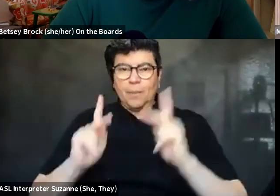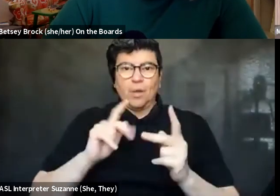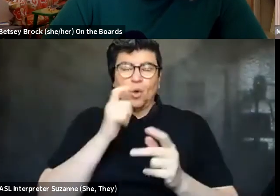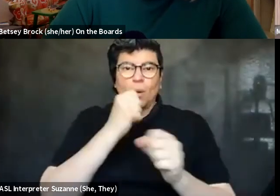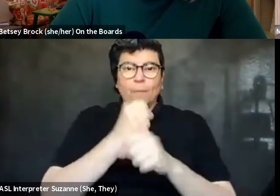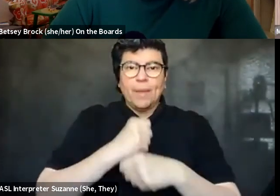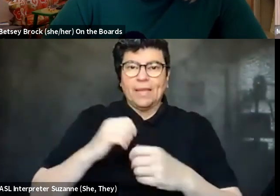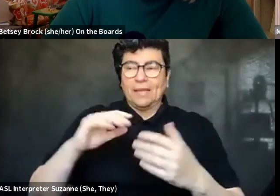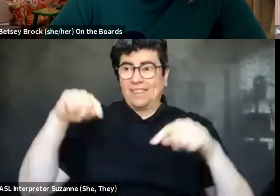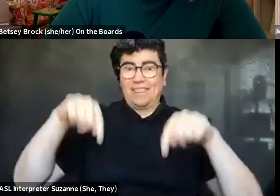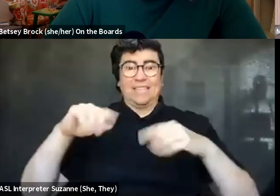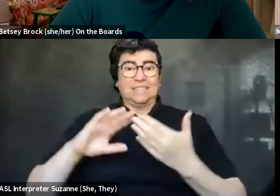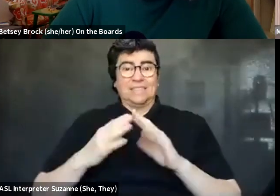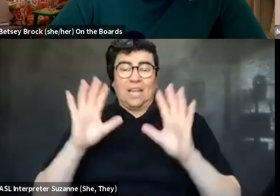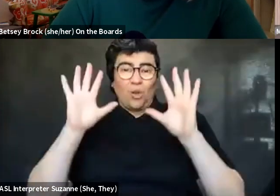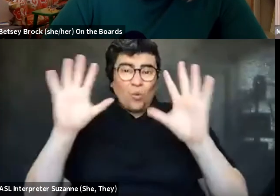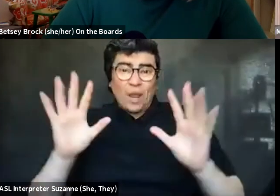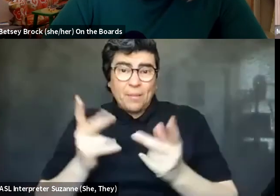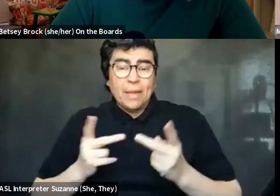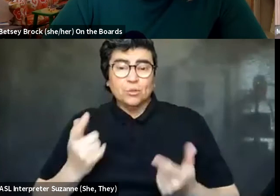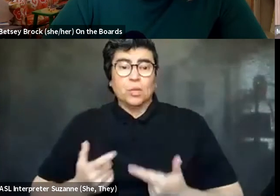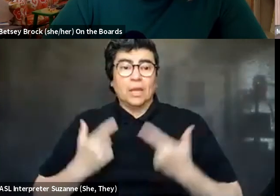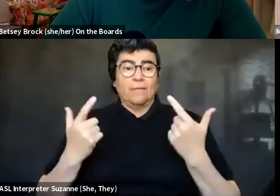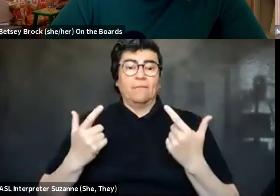city a great place to live. So it is